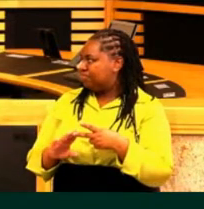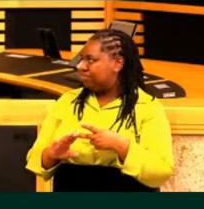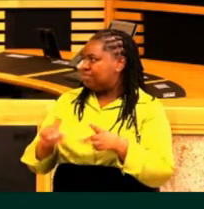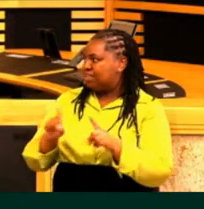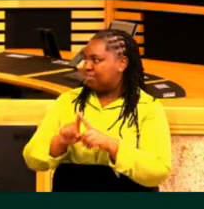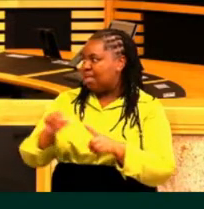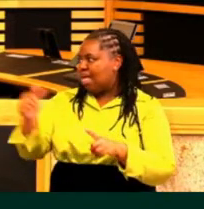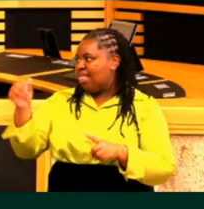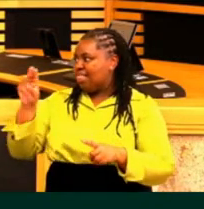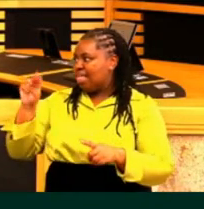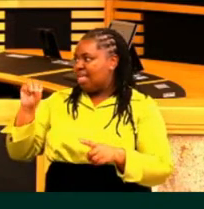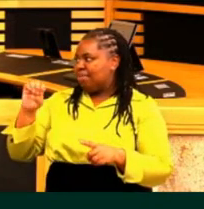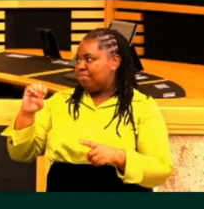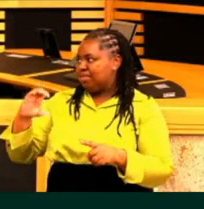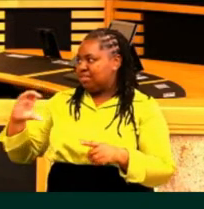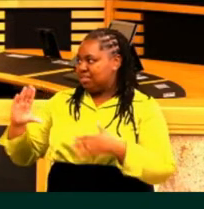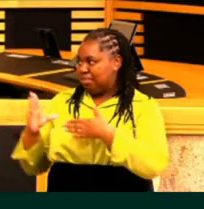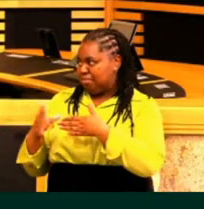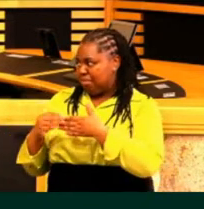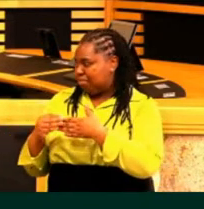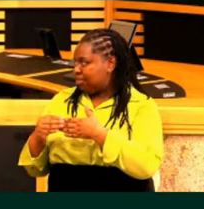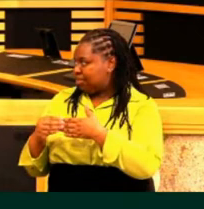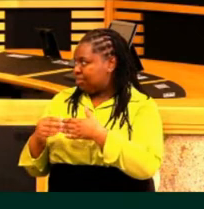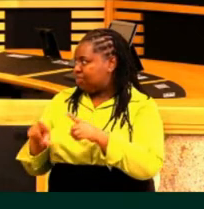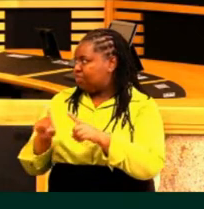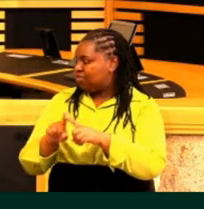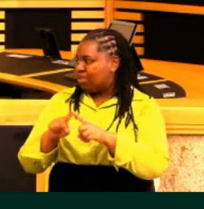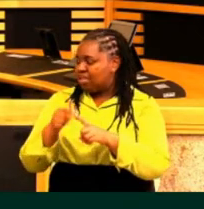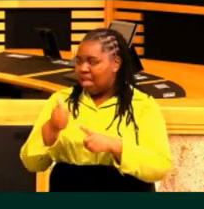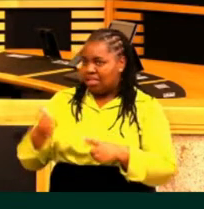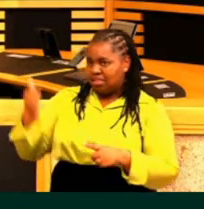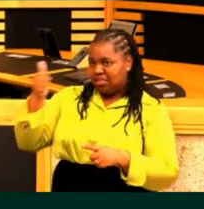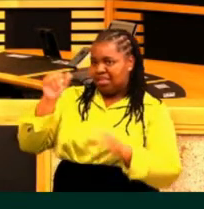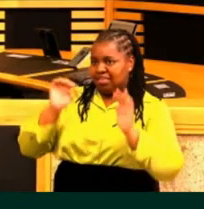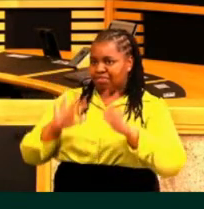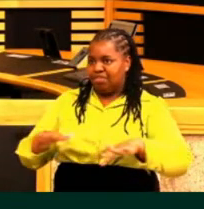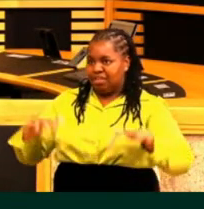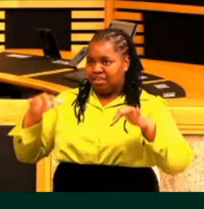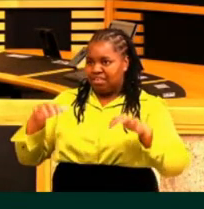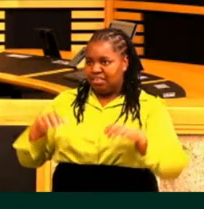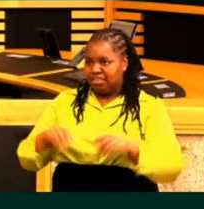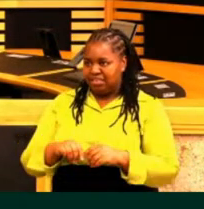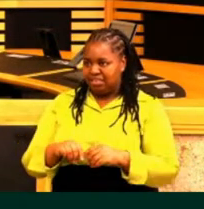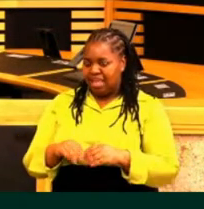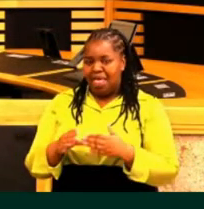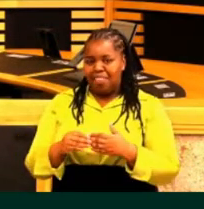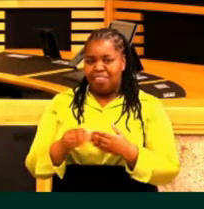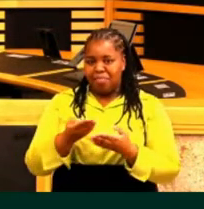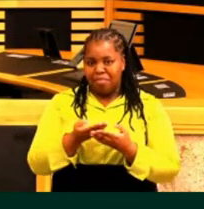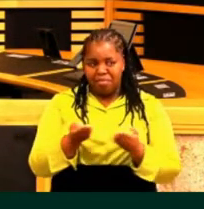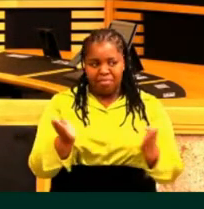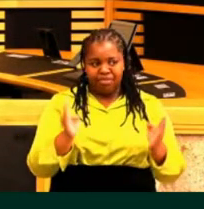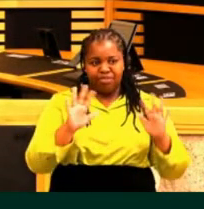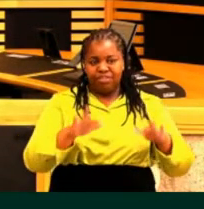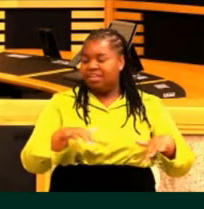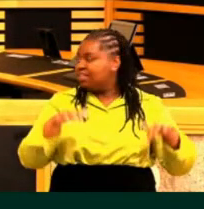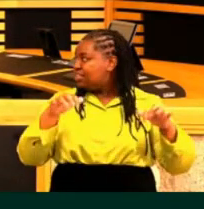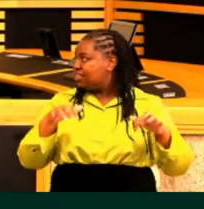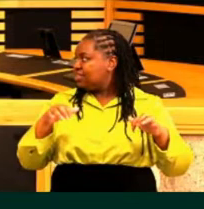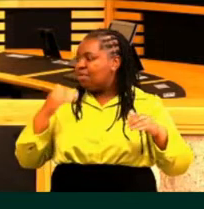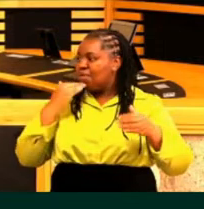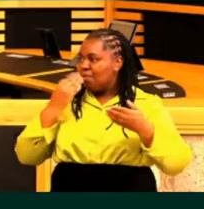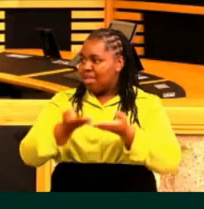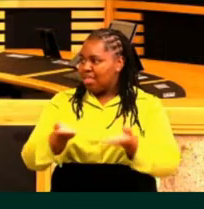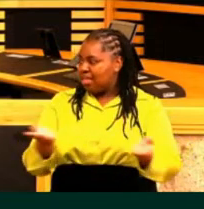other MSA members and the executive of the legislature the members of the legislature that I